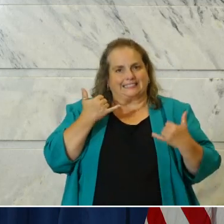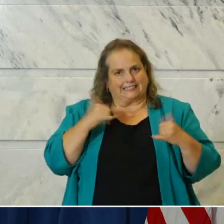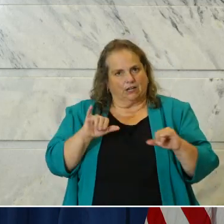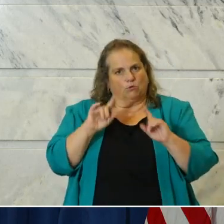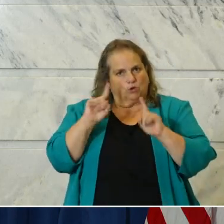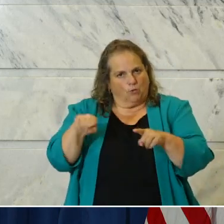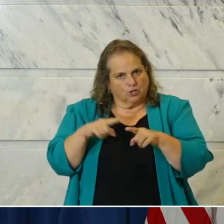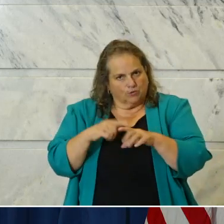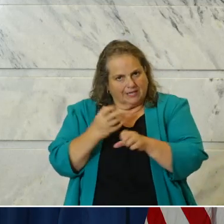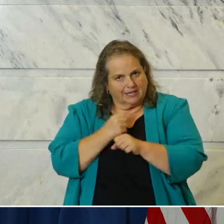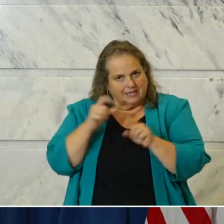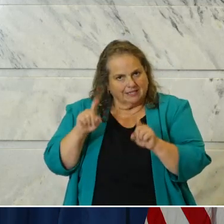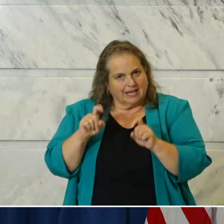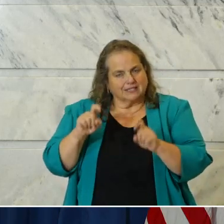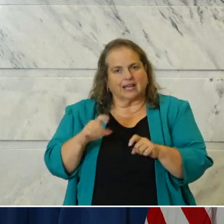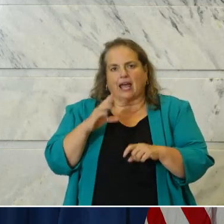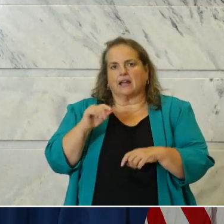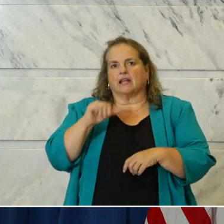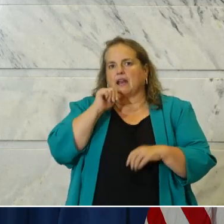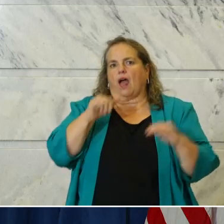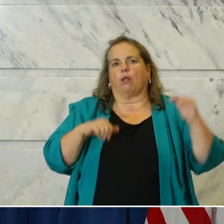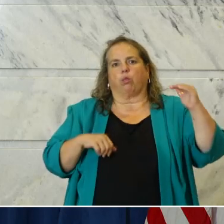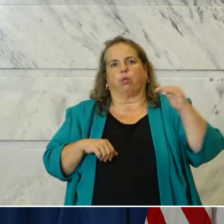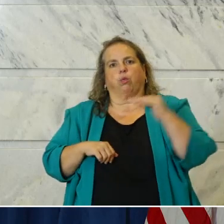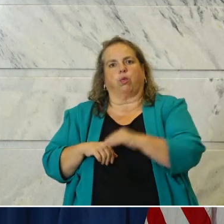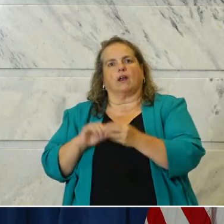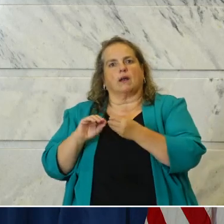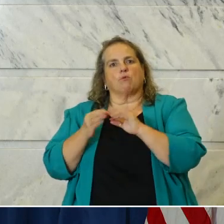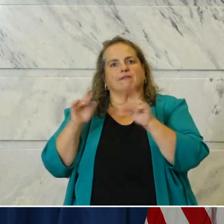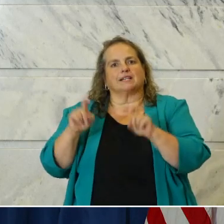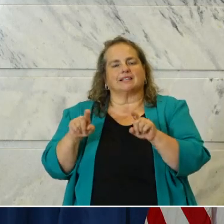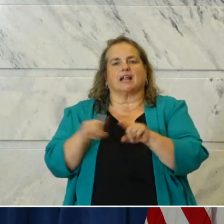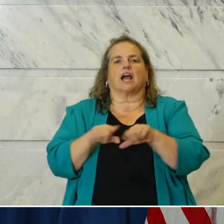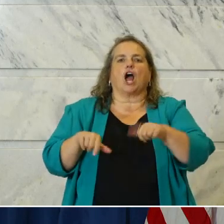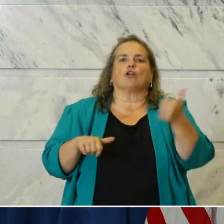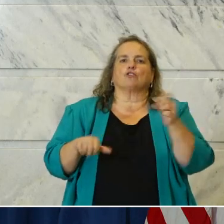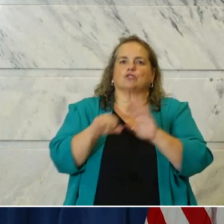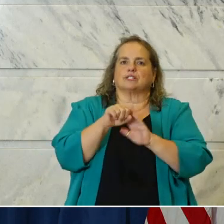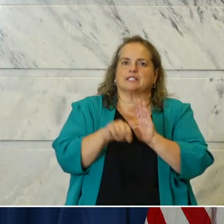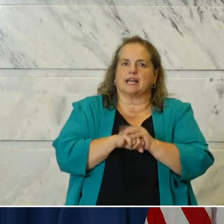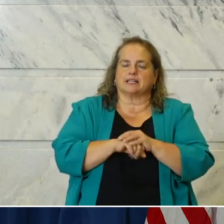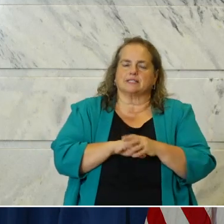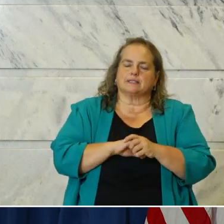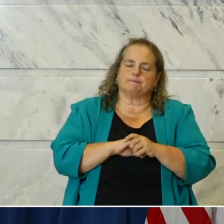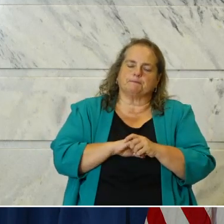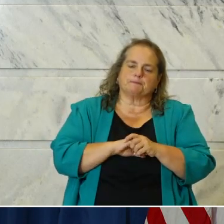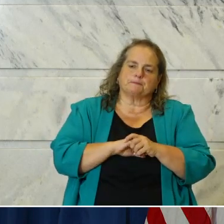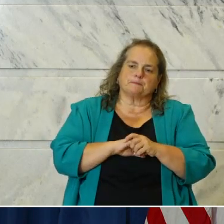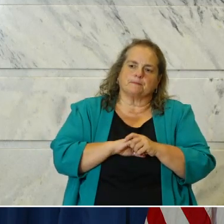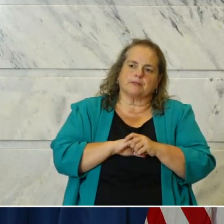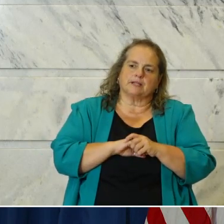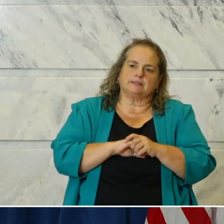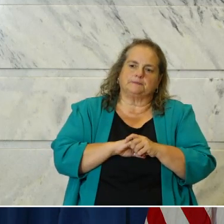get tested and not falling off like other states. So let me end where we are.